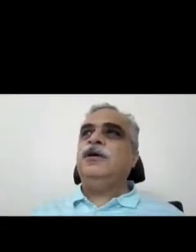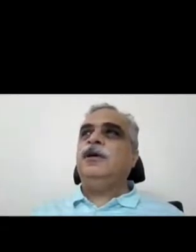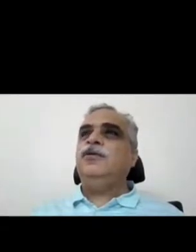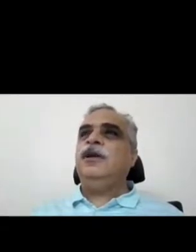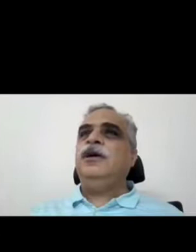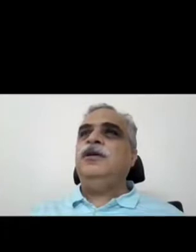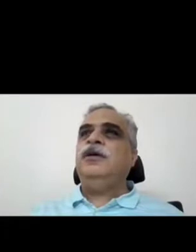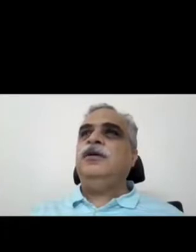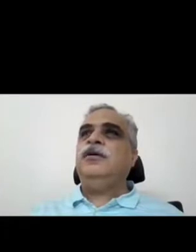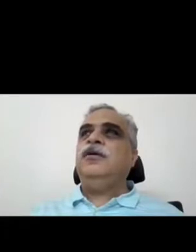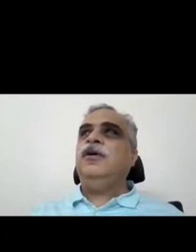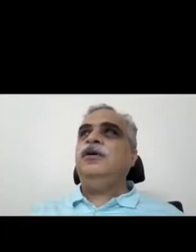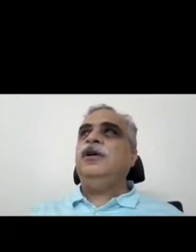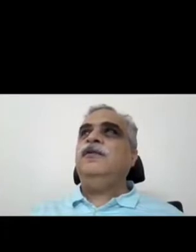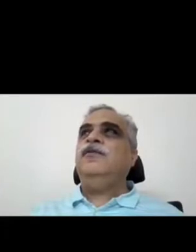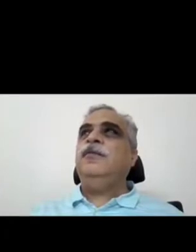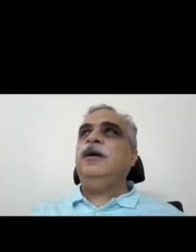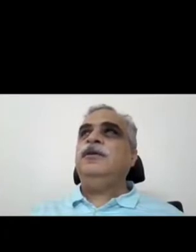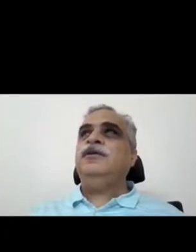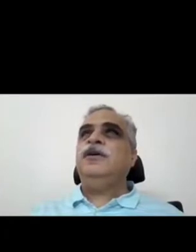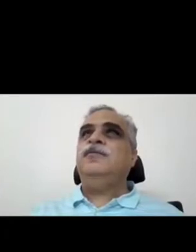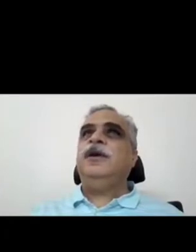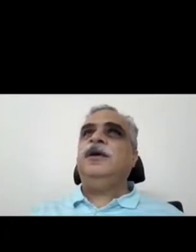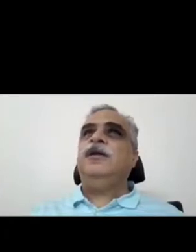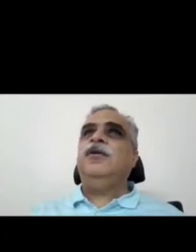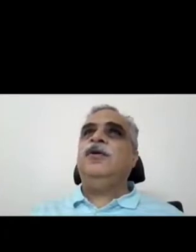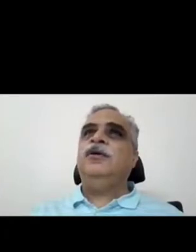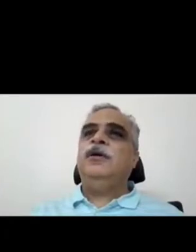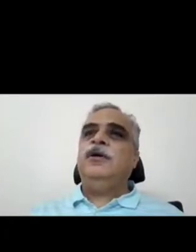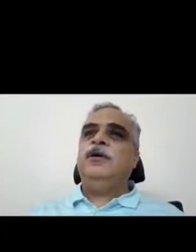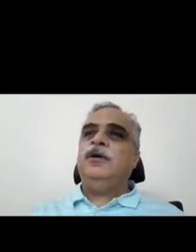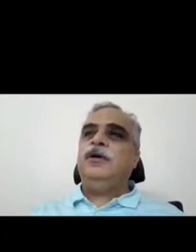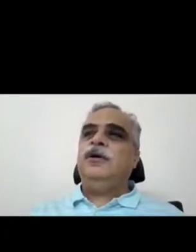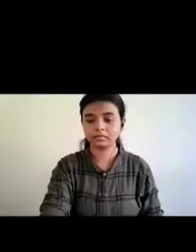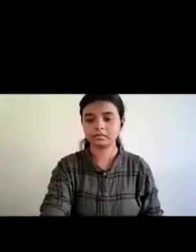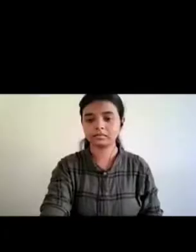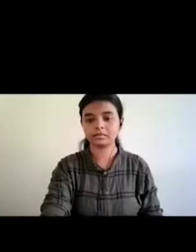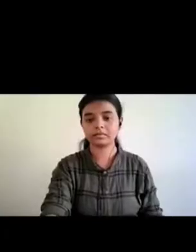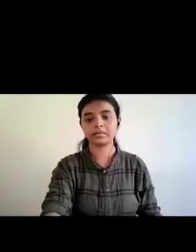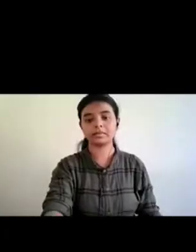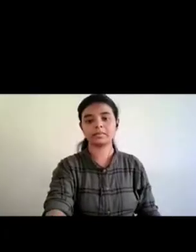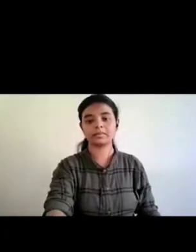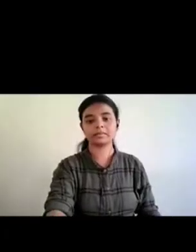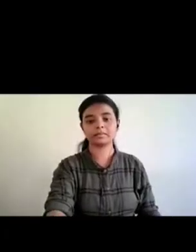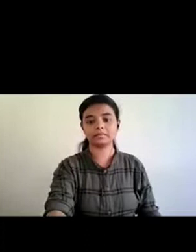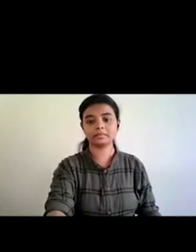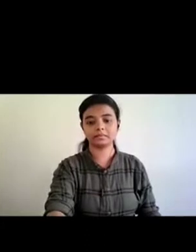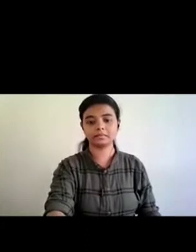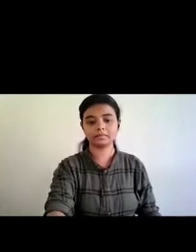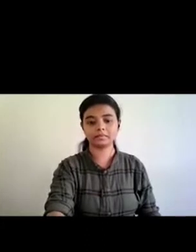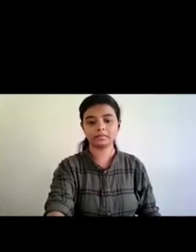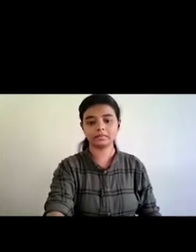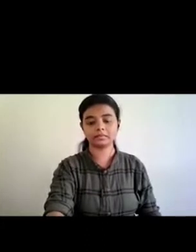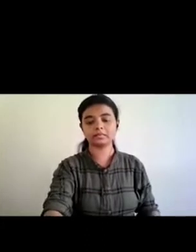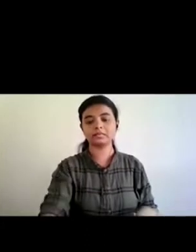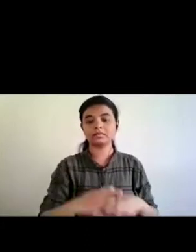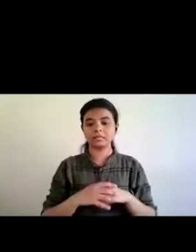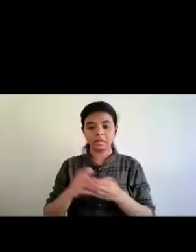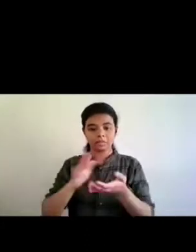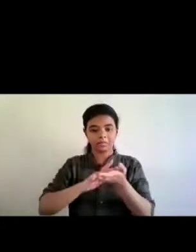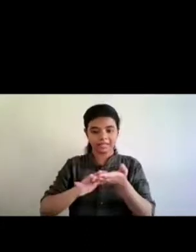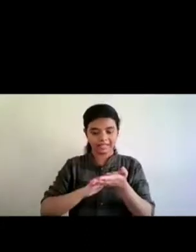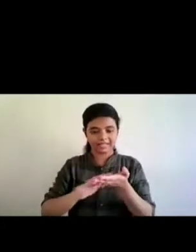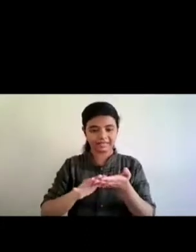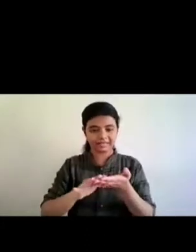into any other alternative format such as braille or uh audiobook or uh you know the